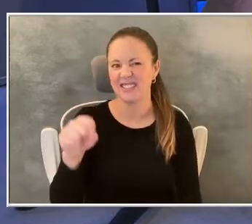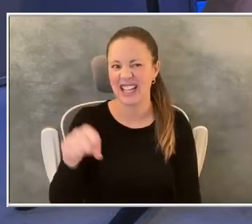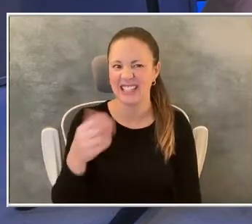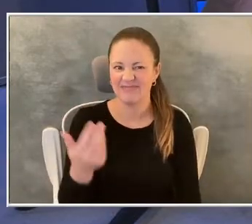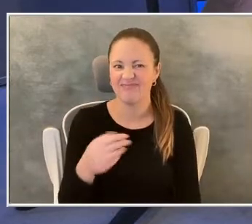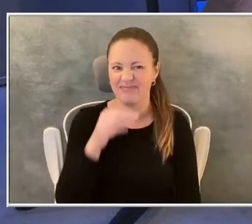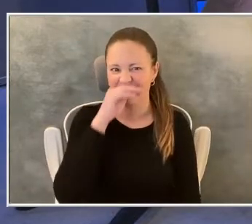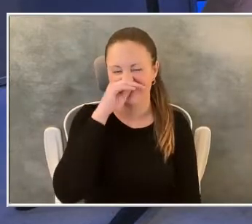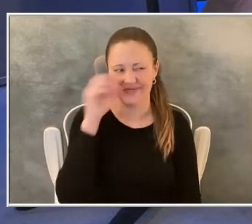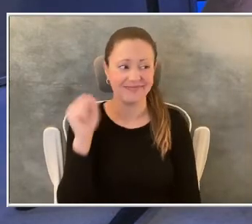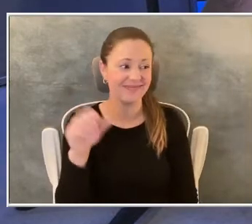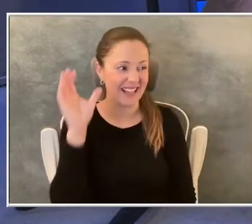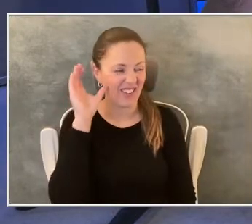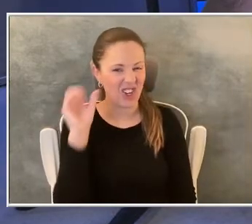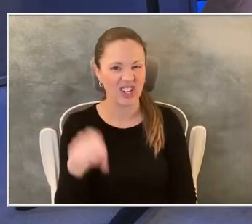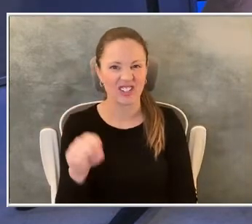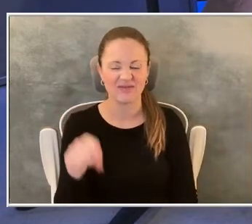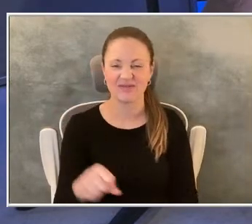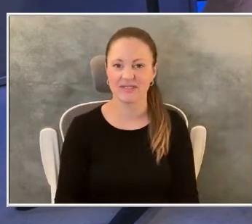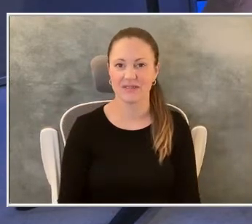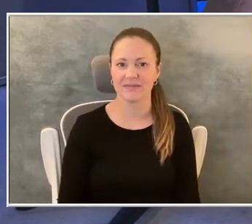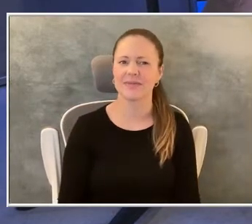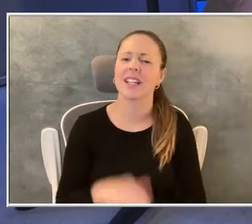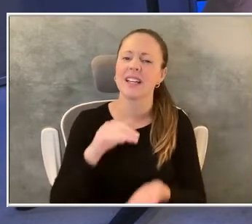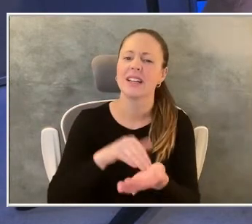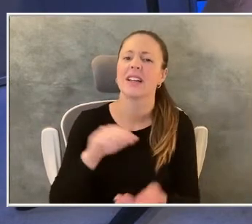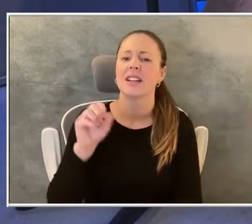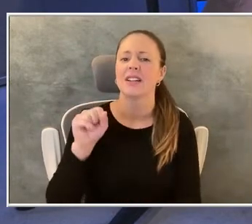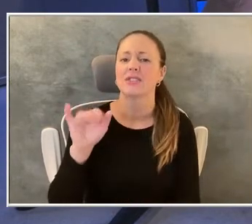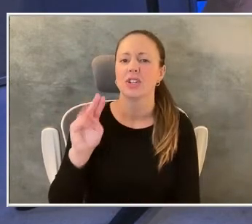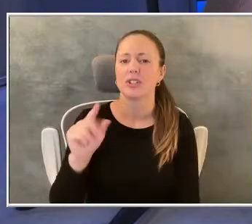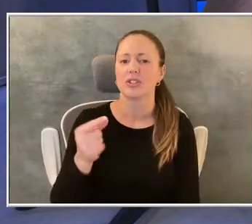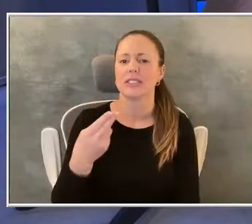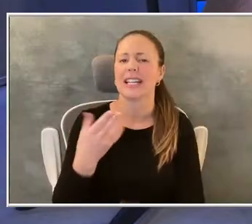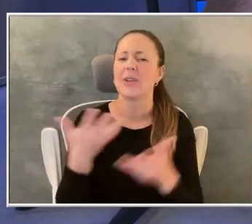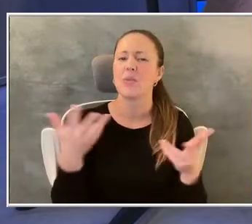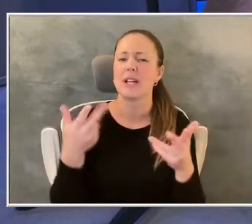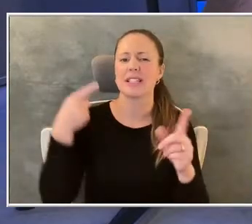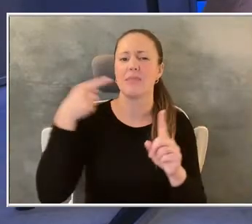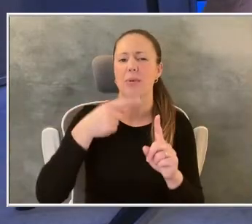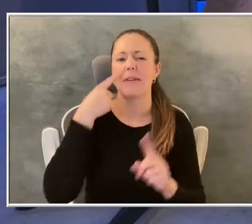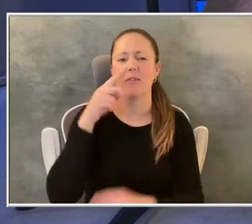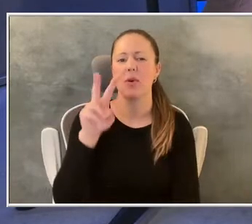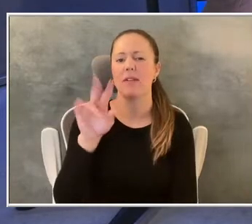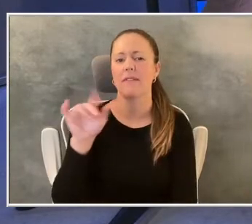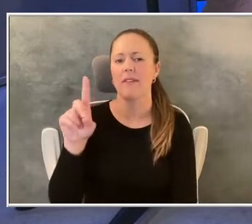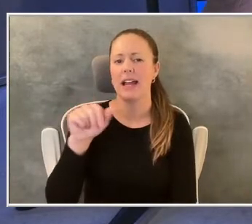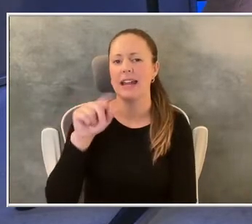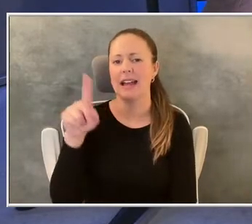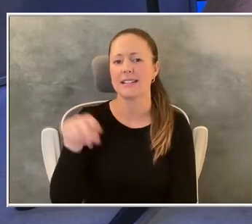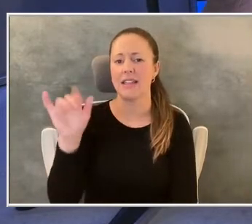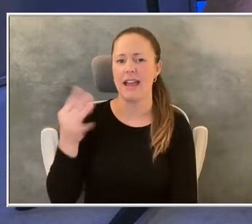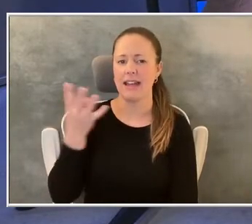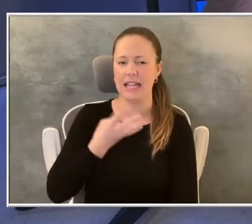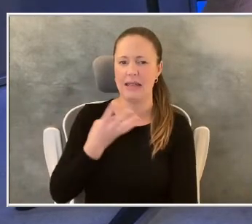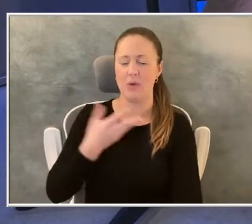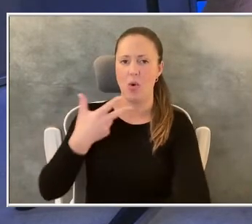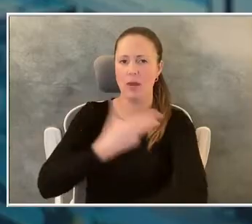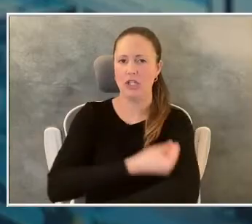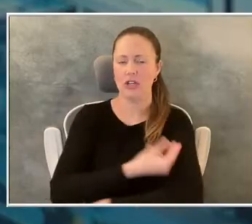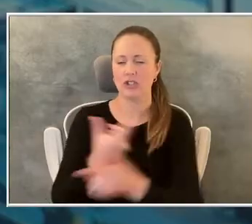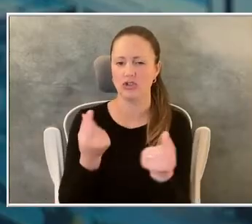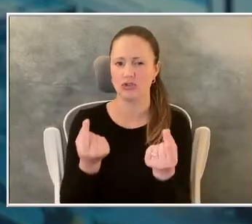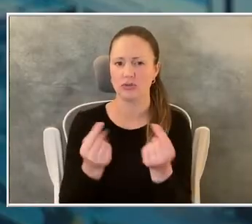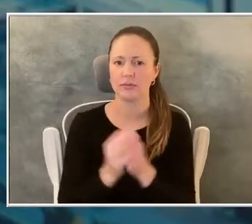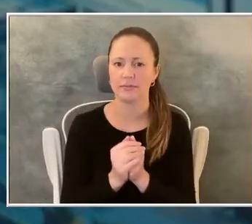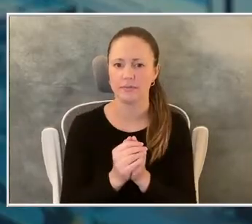heard. Dr. Singh, what's the purpose of that Vidasa, that chemo injection? Yes, as I